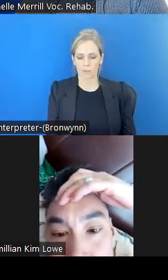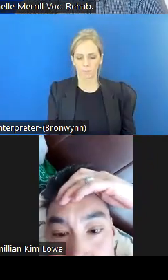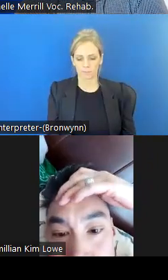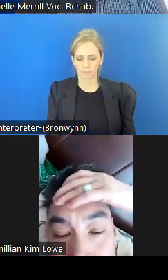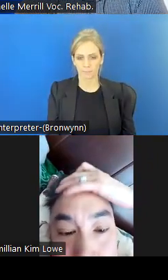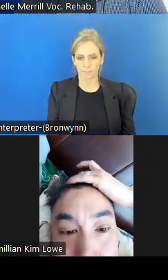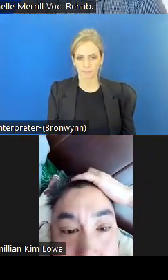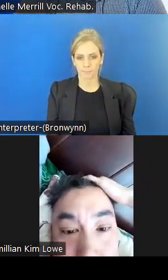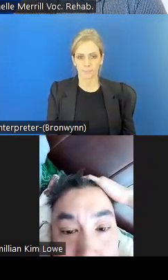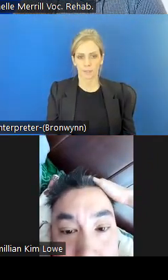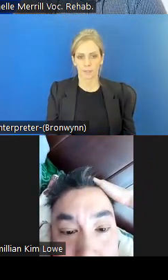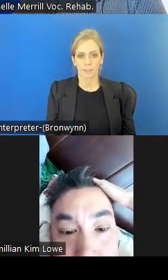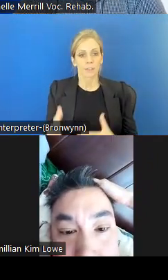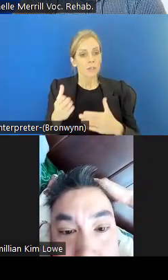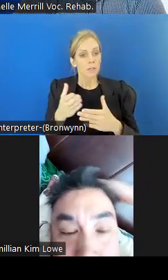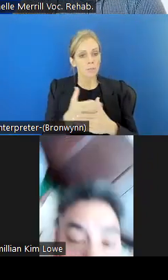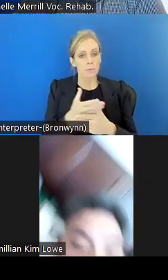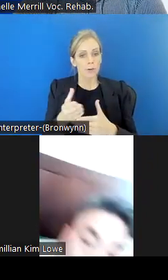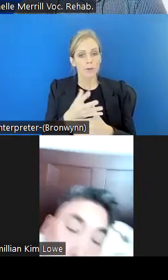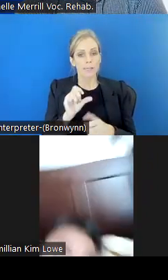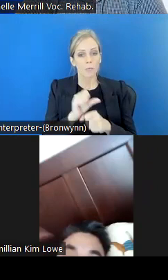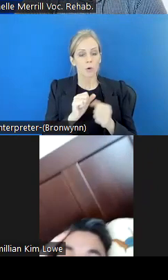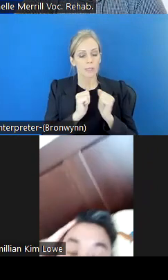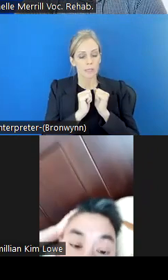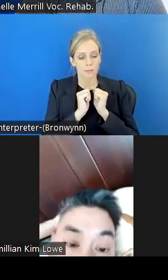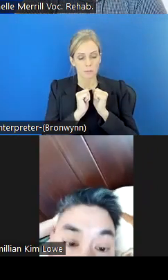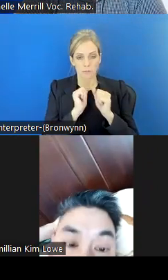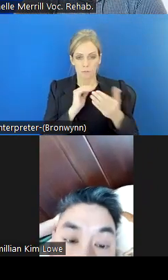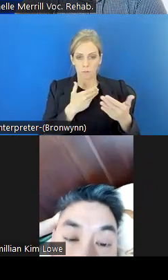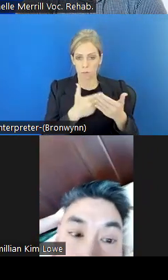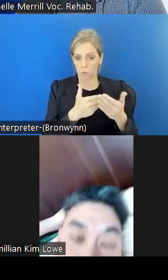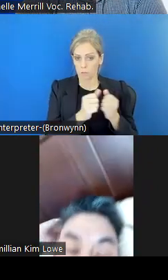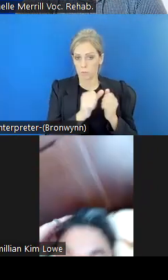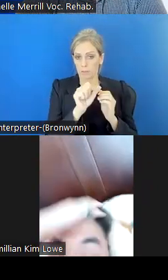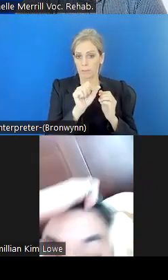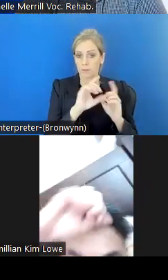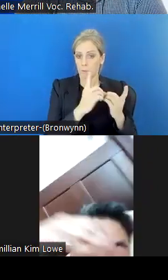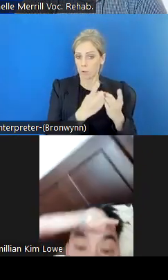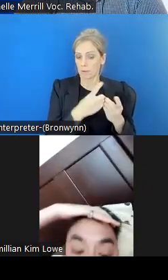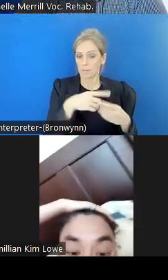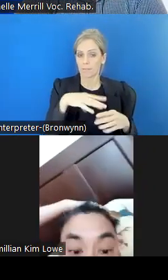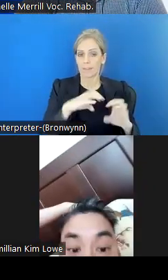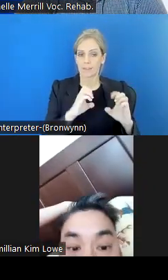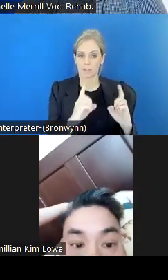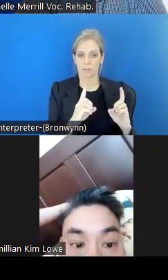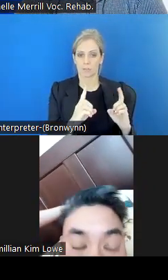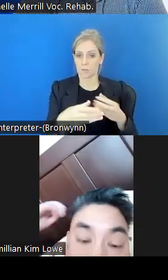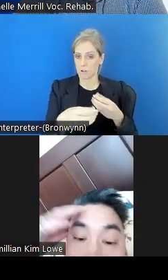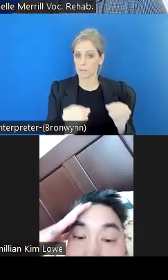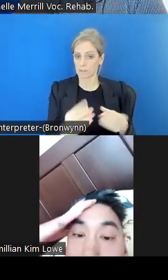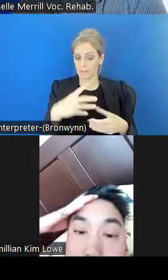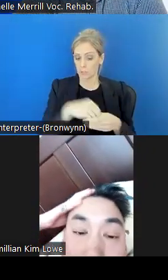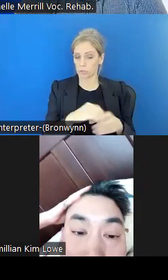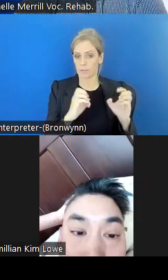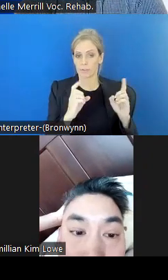In partnering and working closely with the State Department of Education, Office of Inclusive Education, some of the feedback when